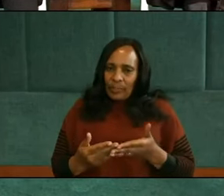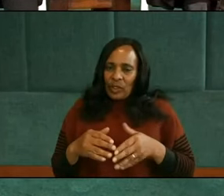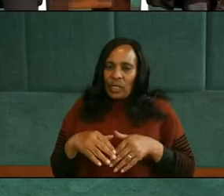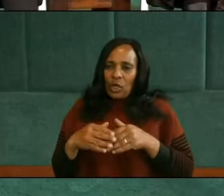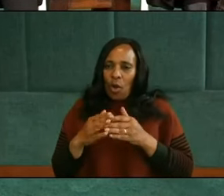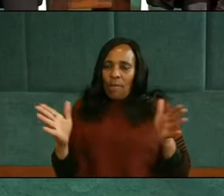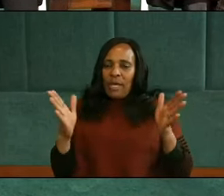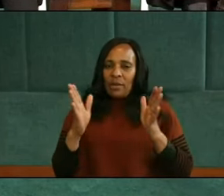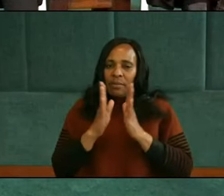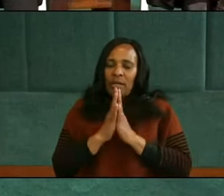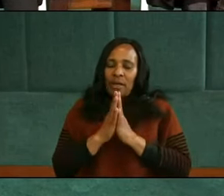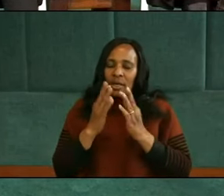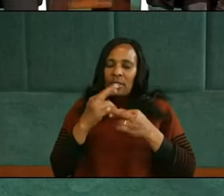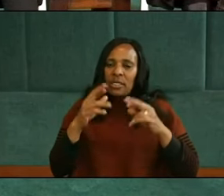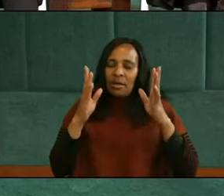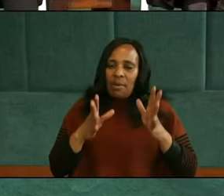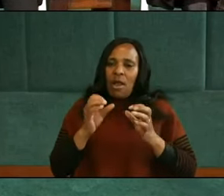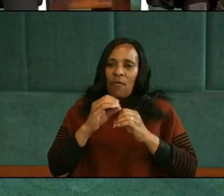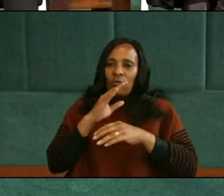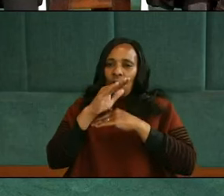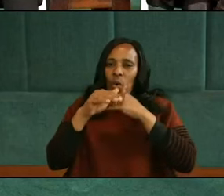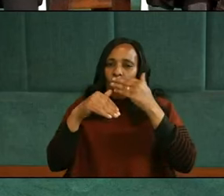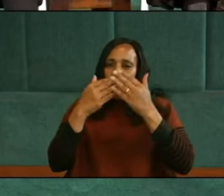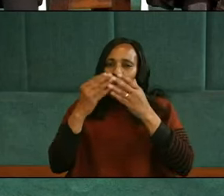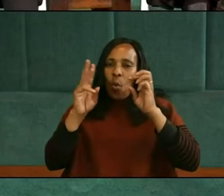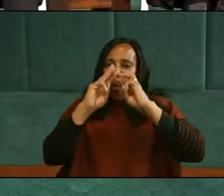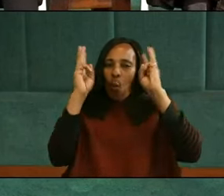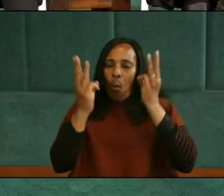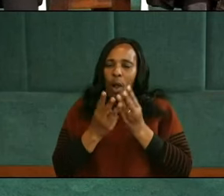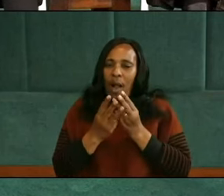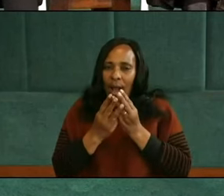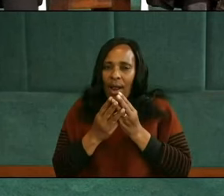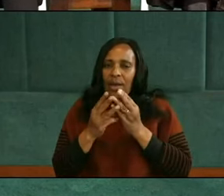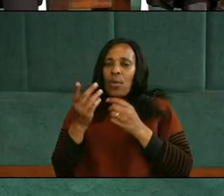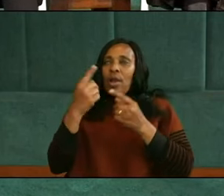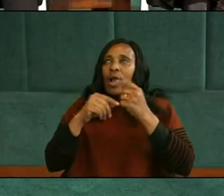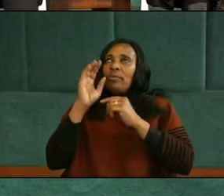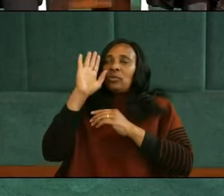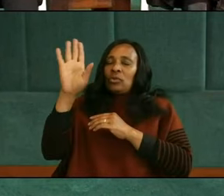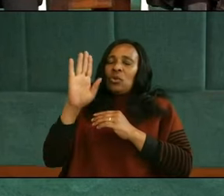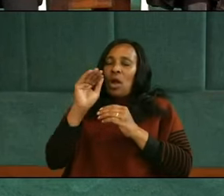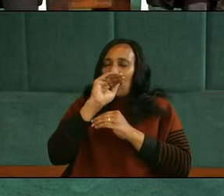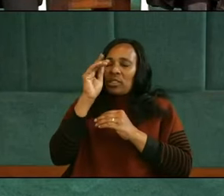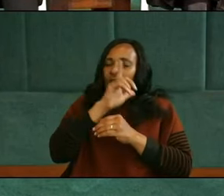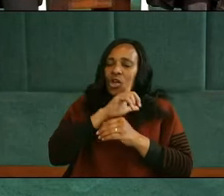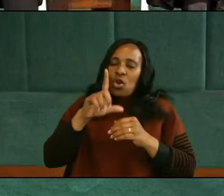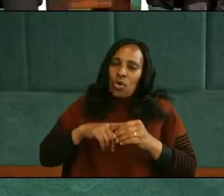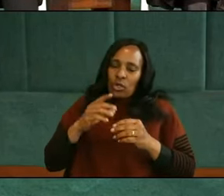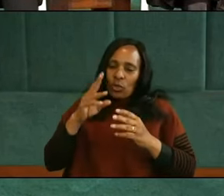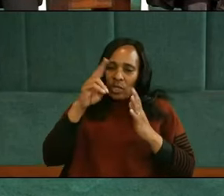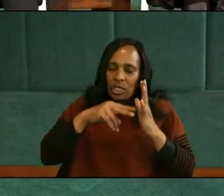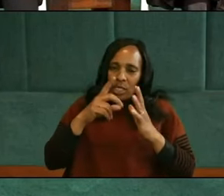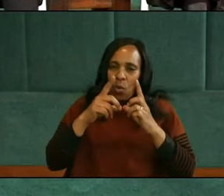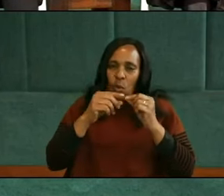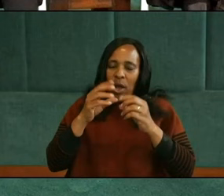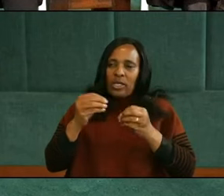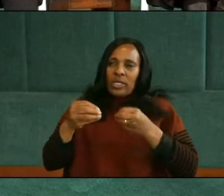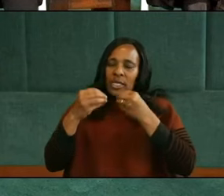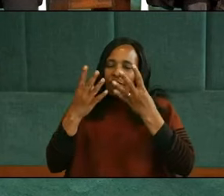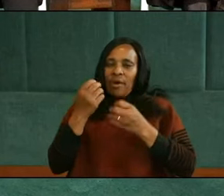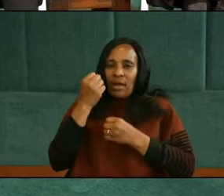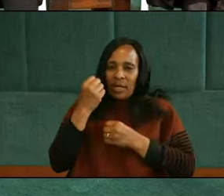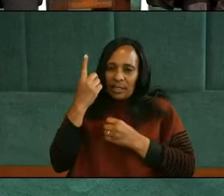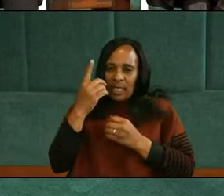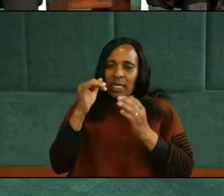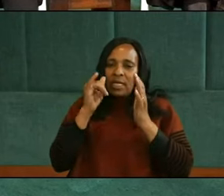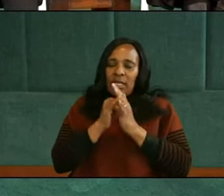pray. Redeemer of the universe, we come before the throne of mercy. We ask, Lord, that as we read your word, you may give us